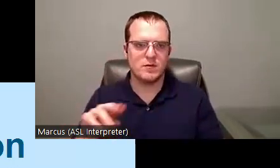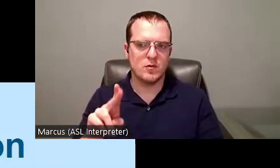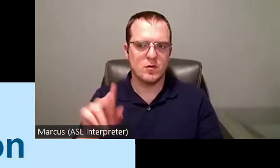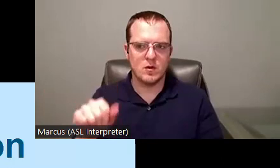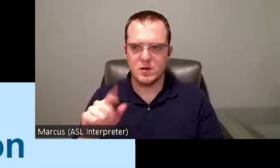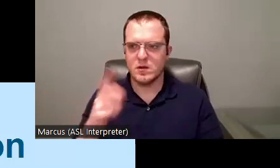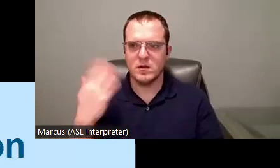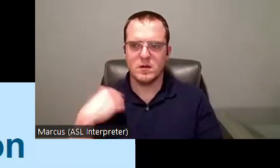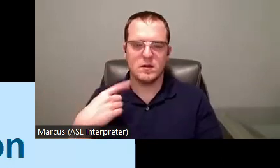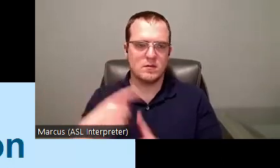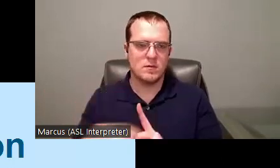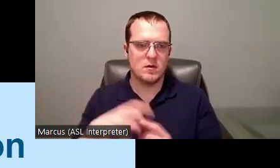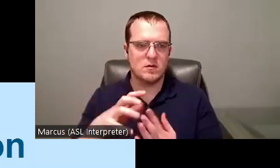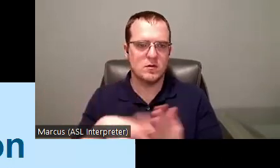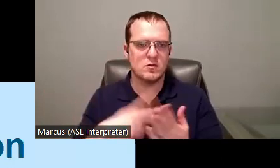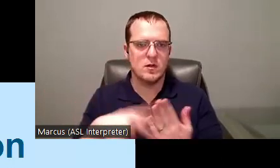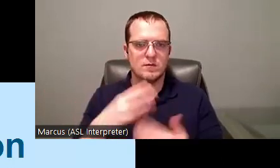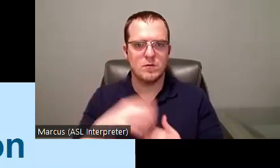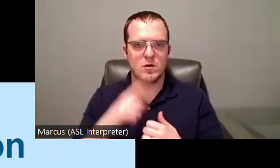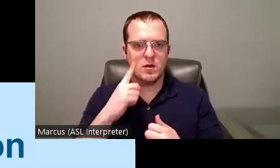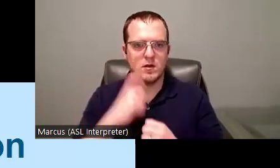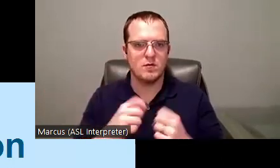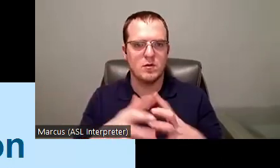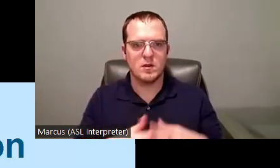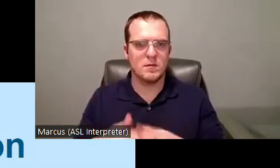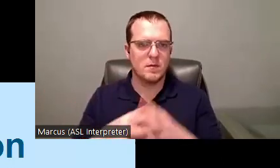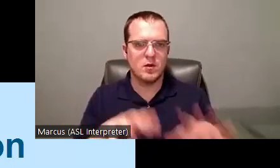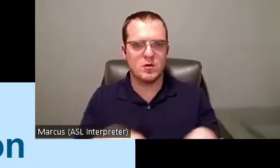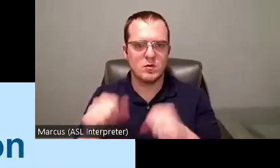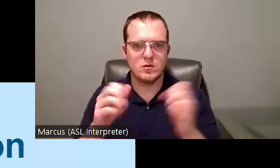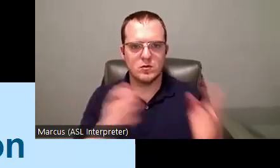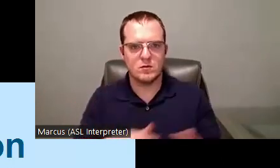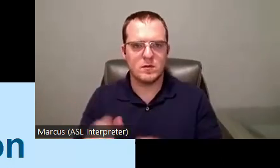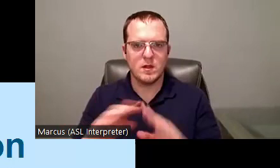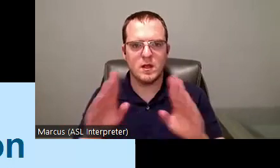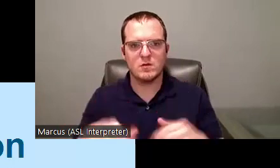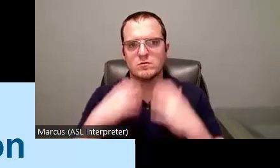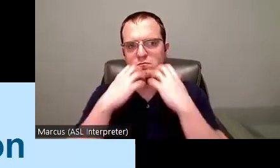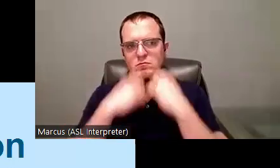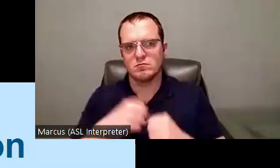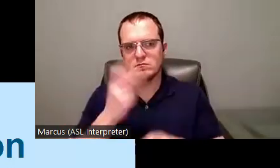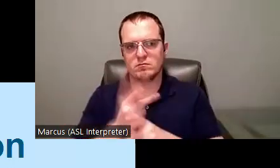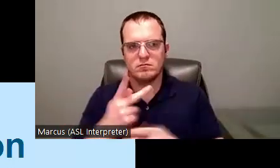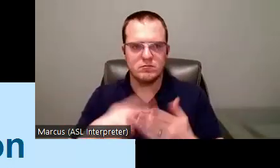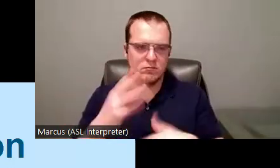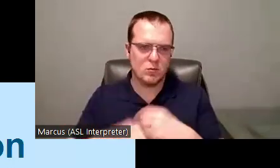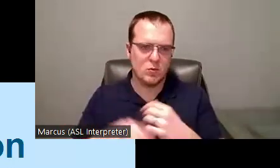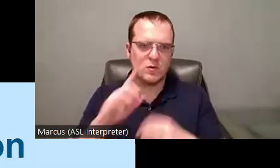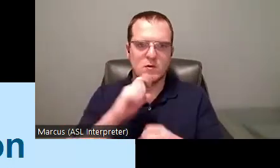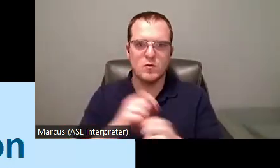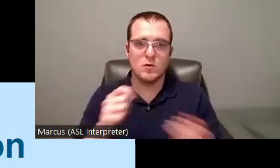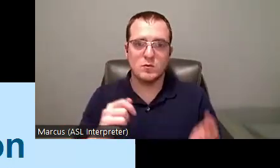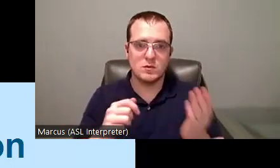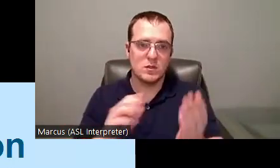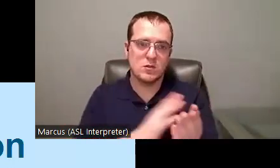Last month, draft program guidelines for the American Rescue Plan funded Housing Preservation Program were presented to this board and then posted